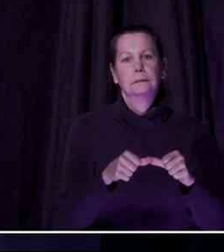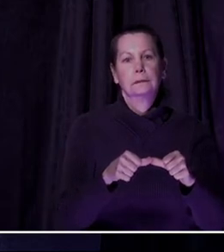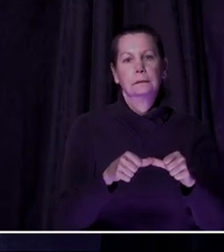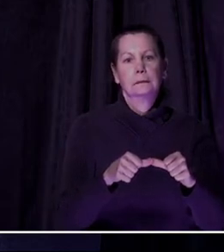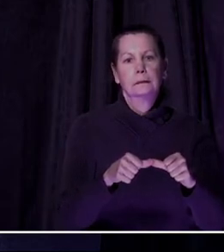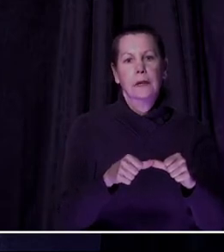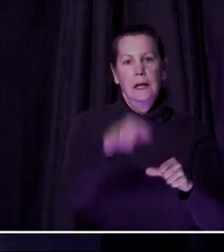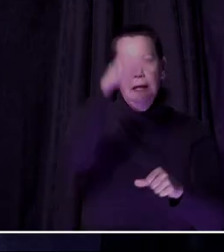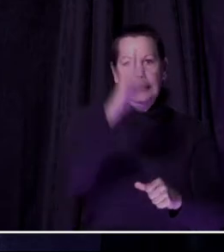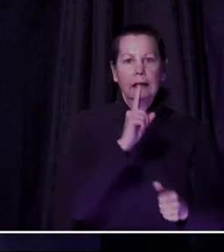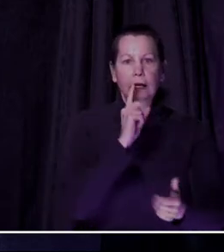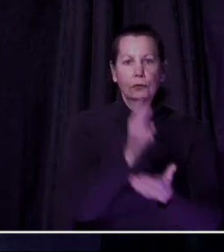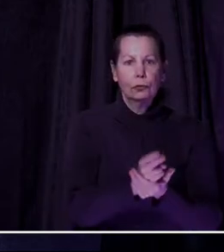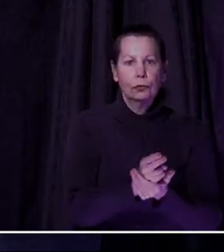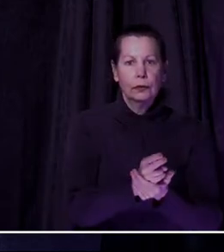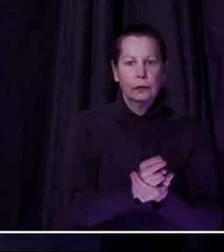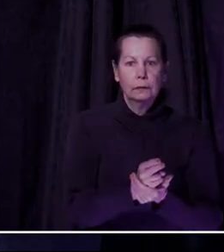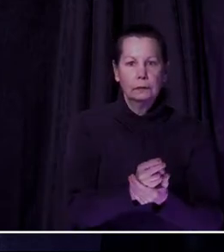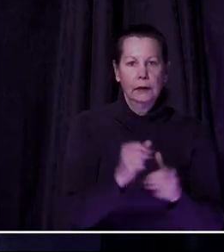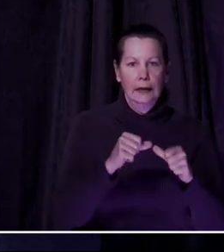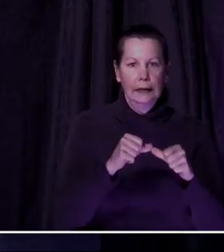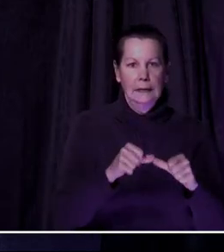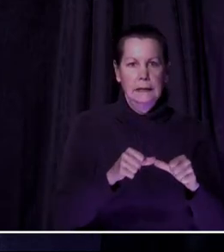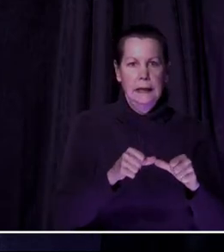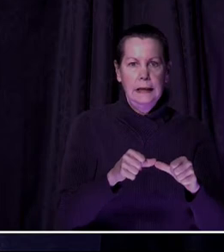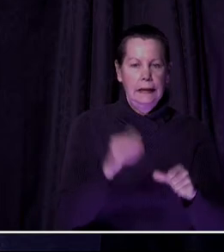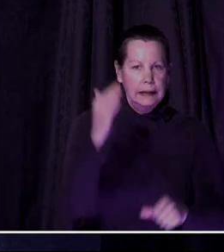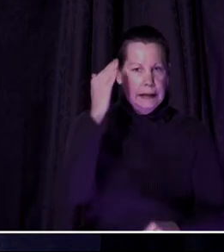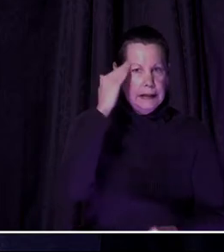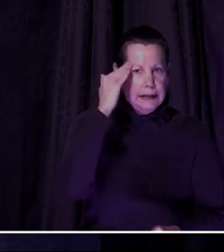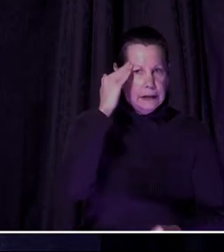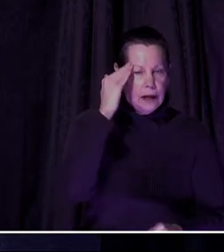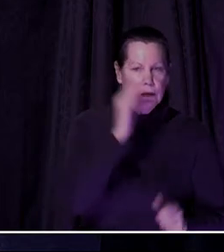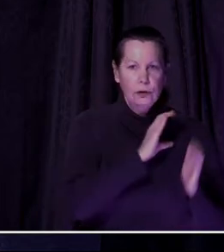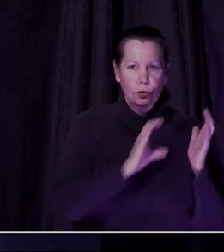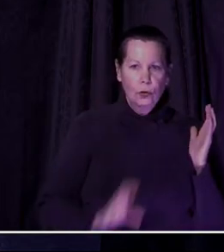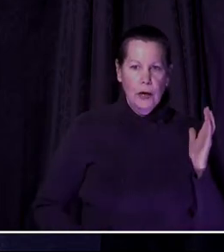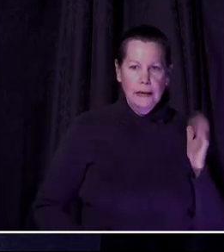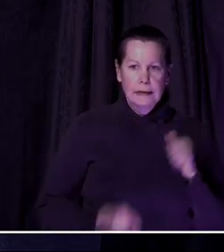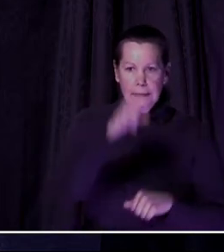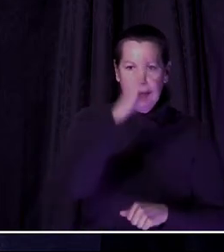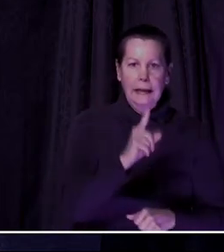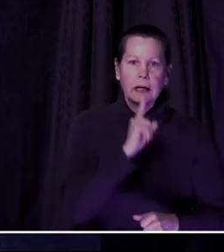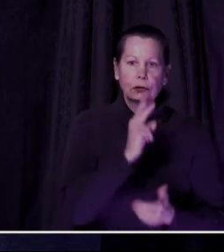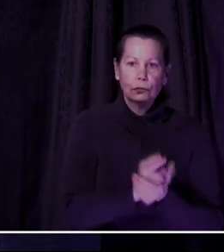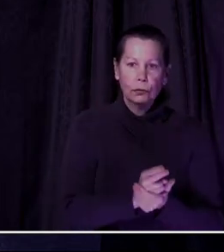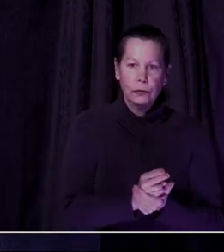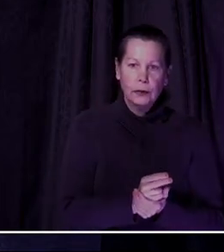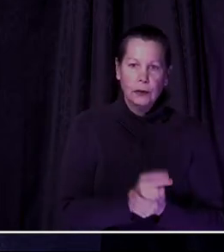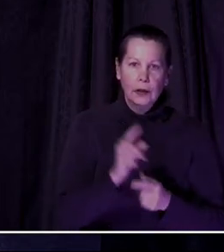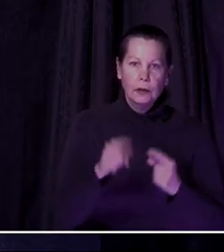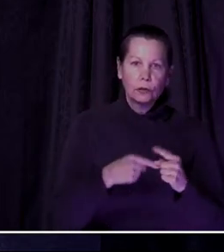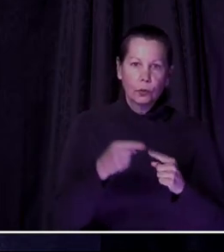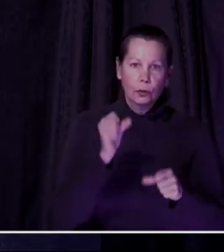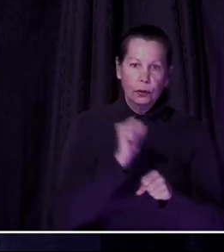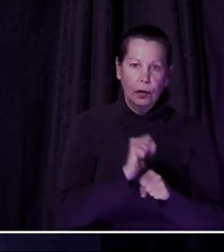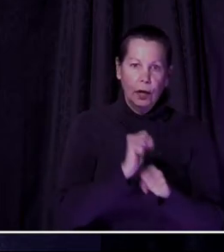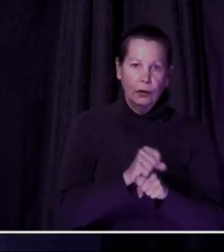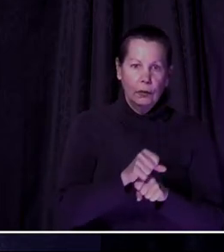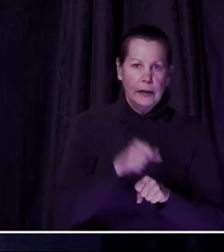in God's truth. Stand and acknowledge Christ in God's truth. So when you're operating in